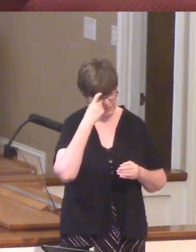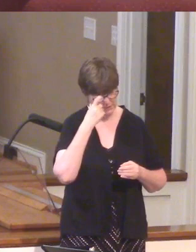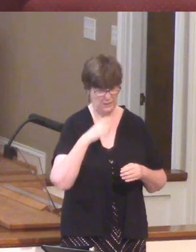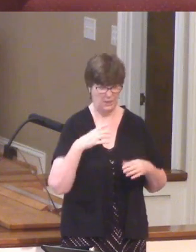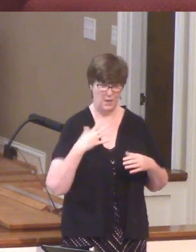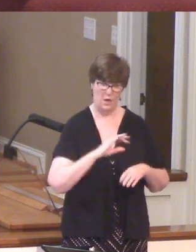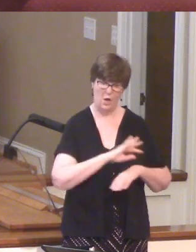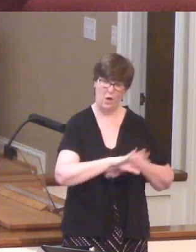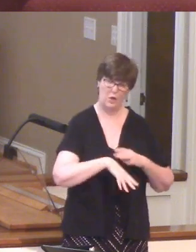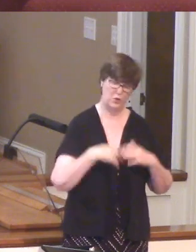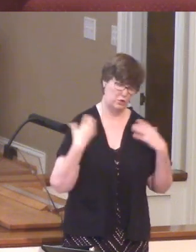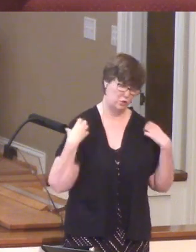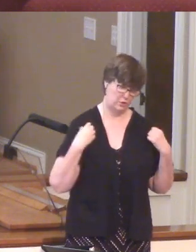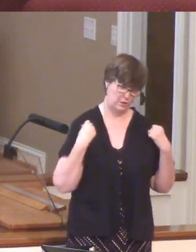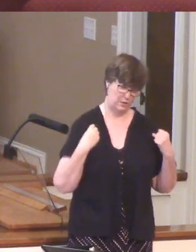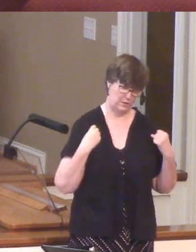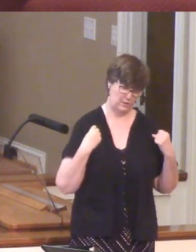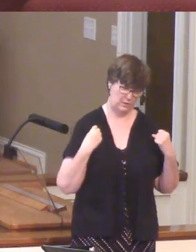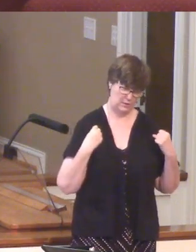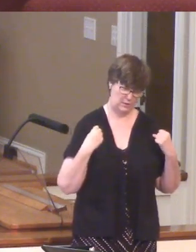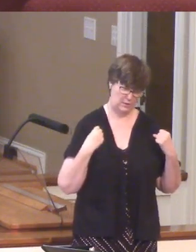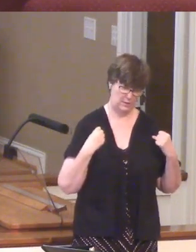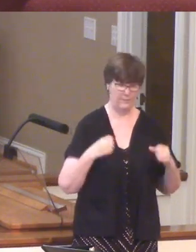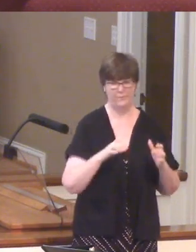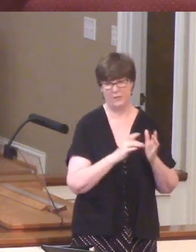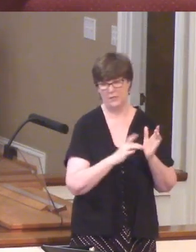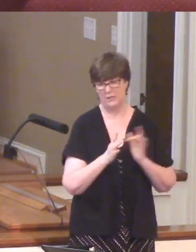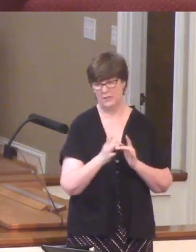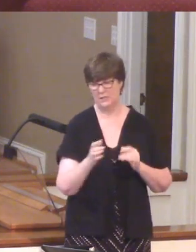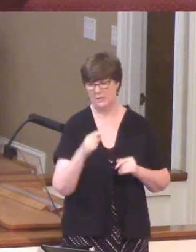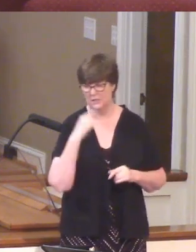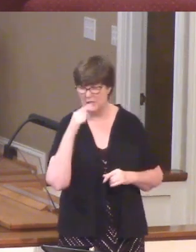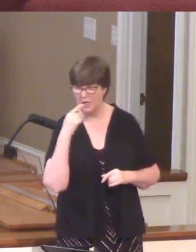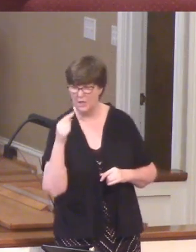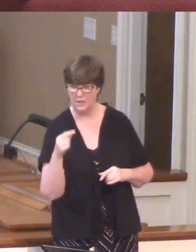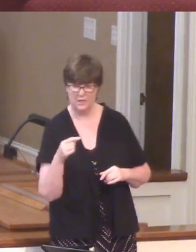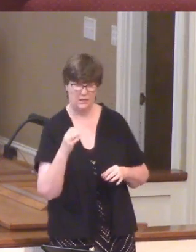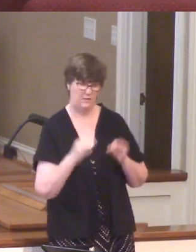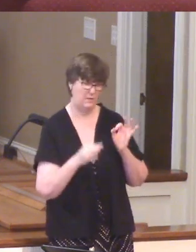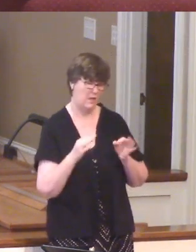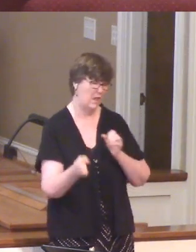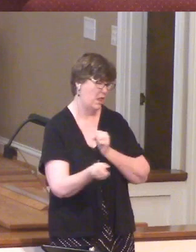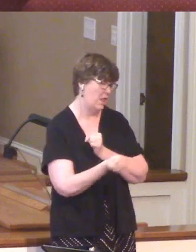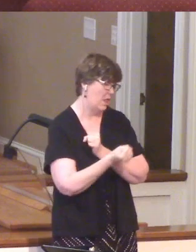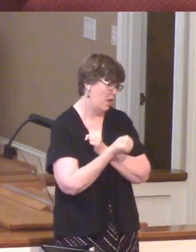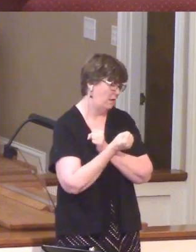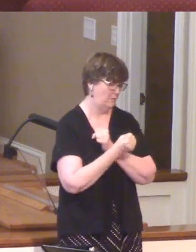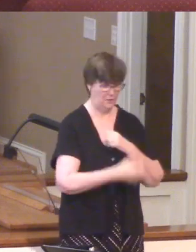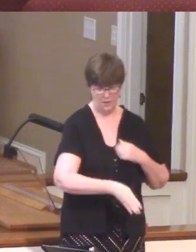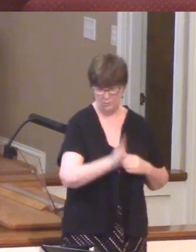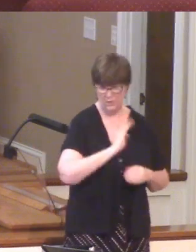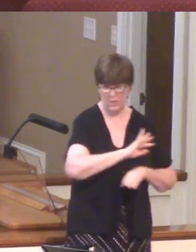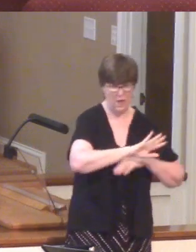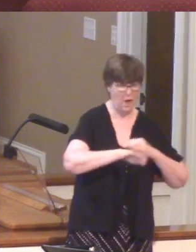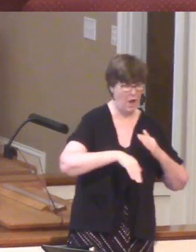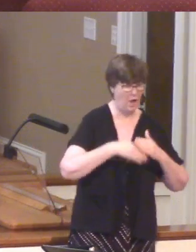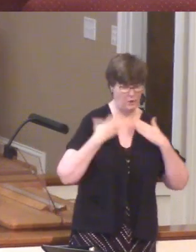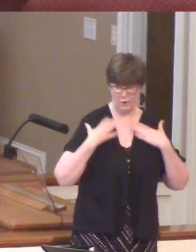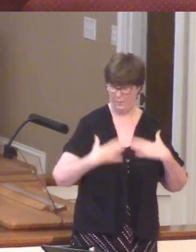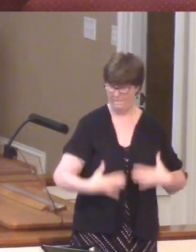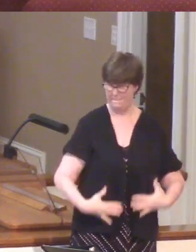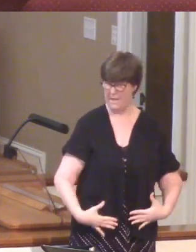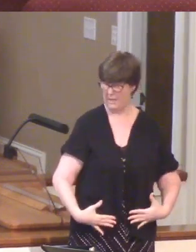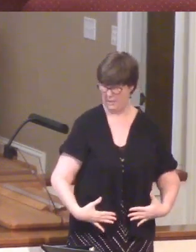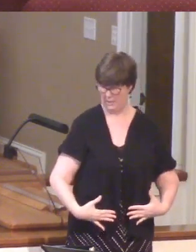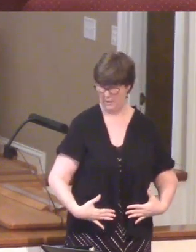strength." In essence, Jesus said, when you love God with all your being and love him from your